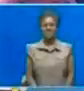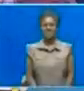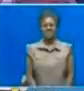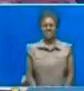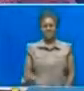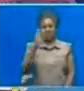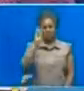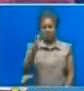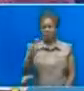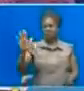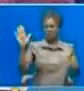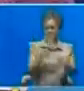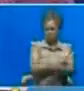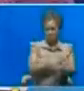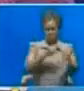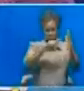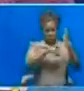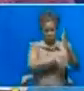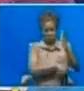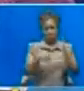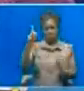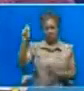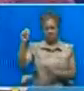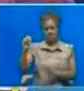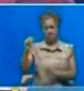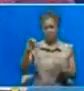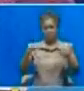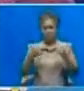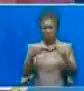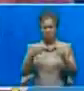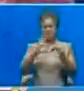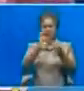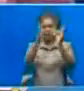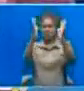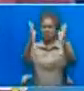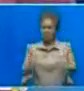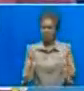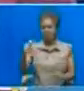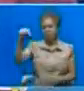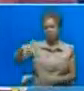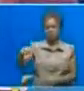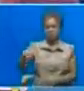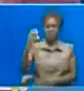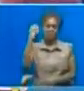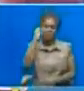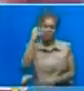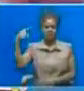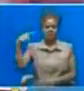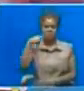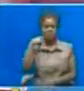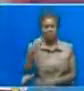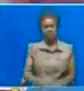You're certainly watching the most comprehensive bulletin in the country. My name is Wilson Mburu, and our sign language interpreter is